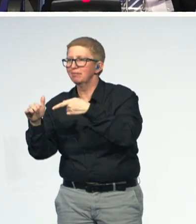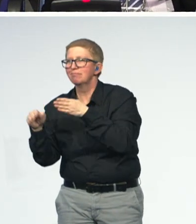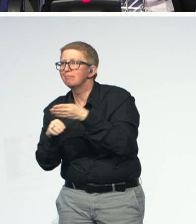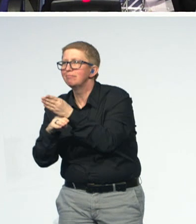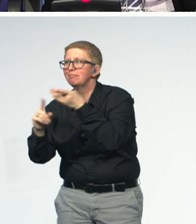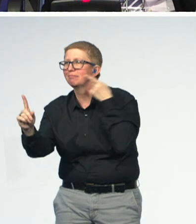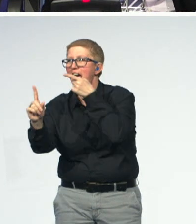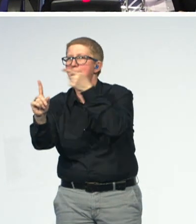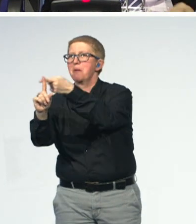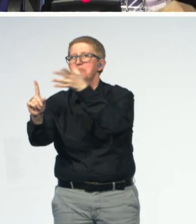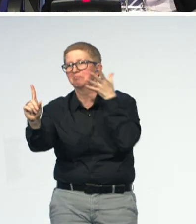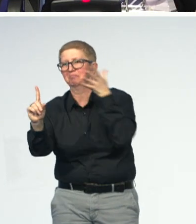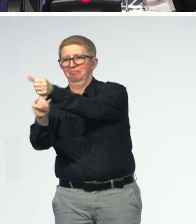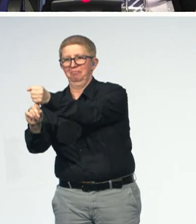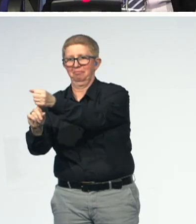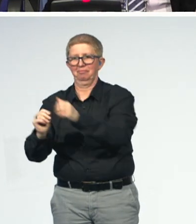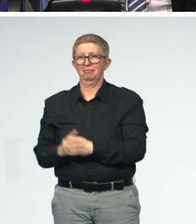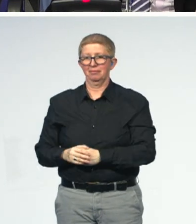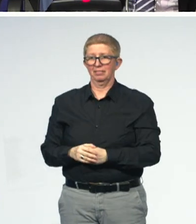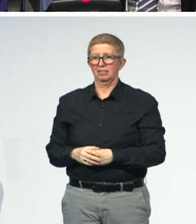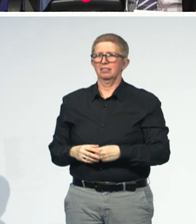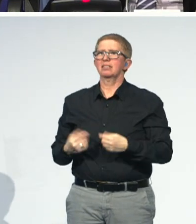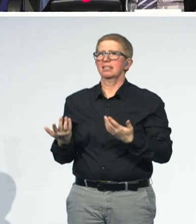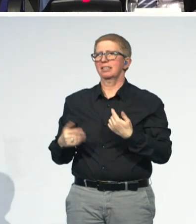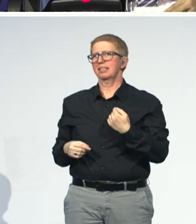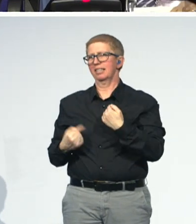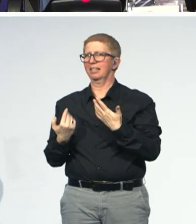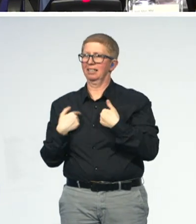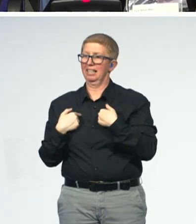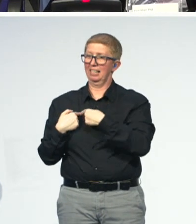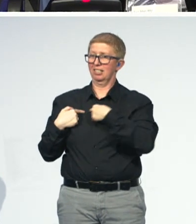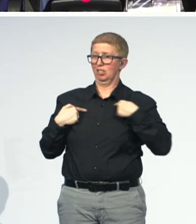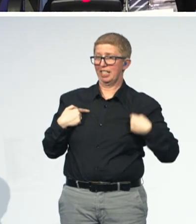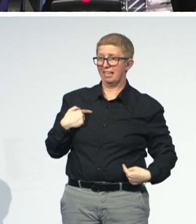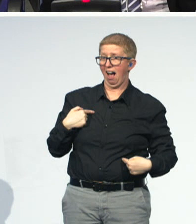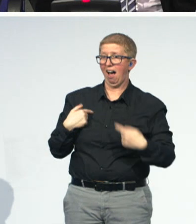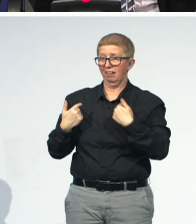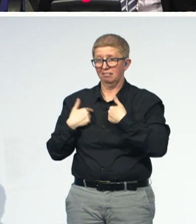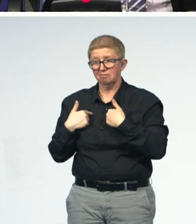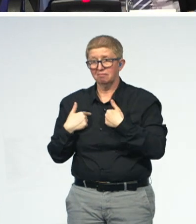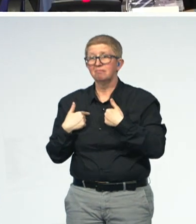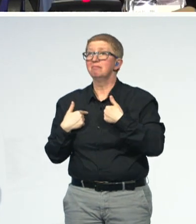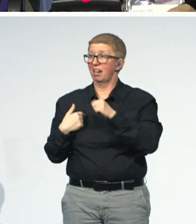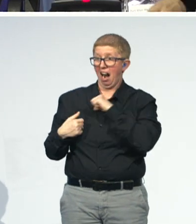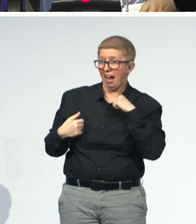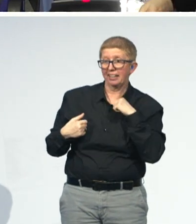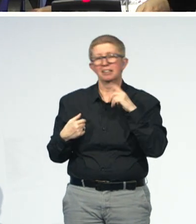their rights and working for the disability rights of deaf people. Thank you.